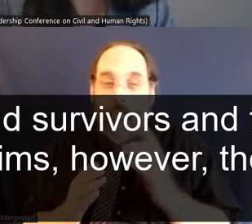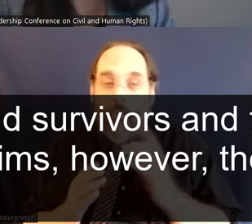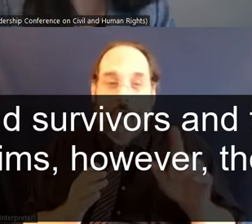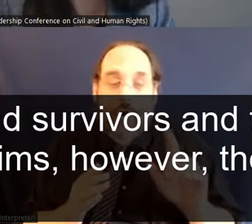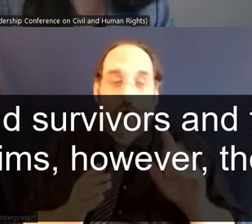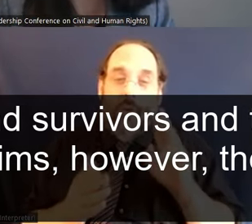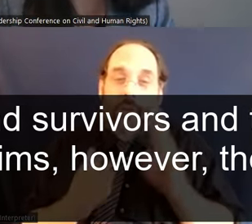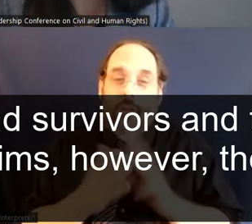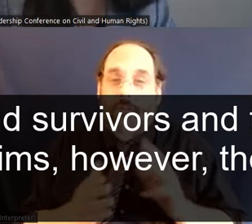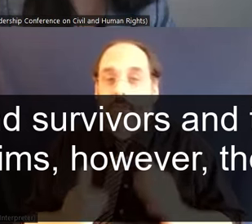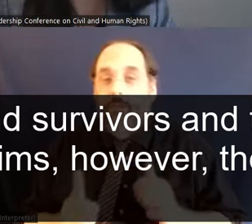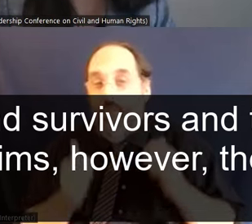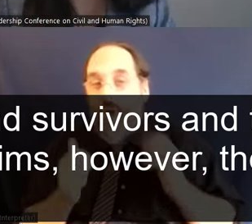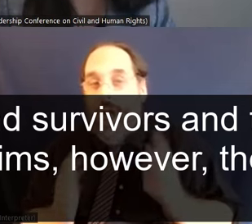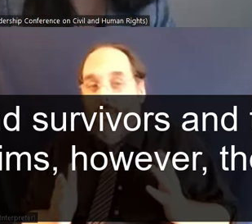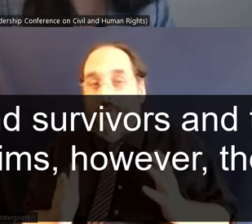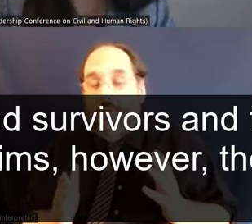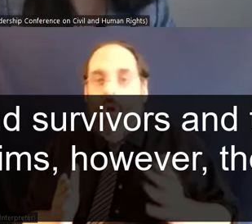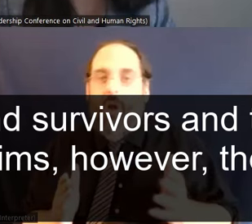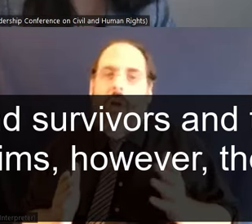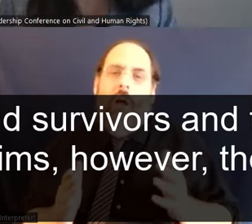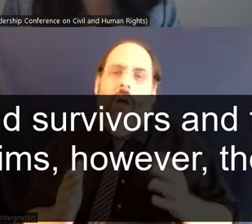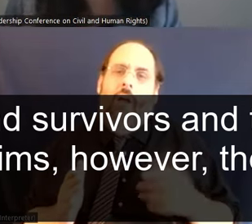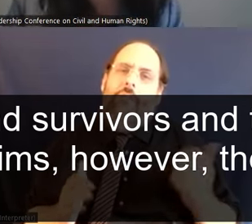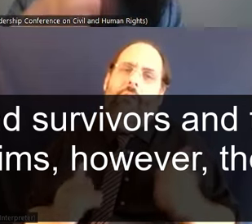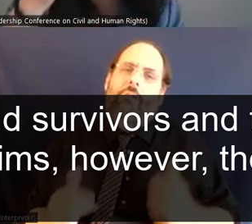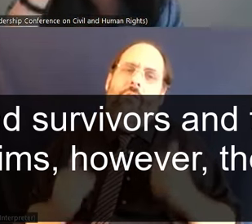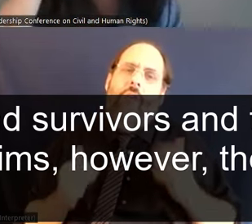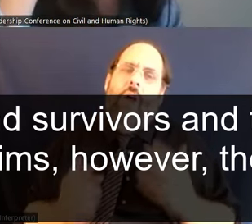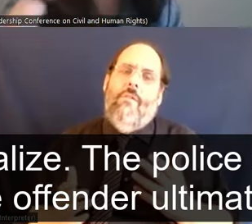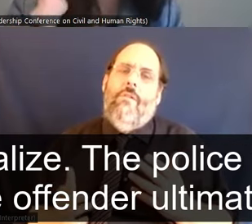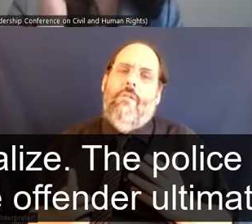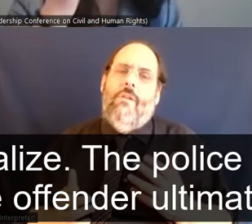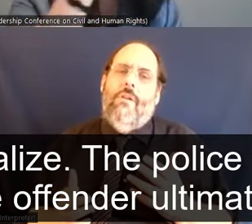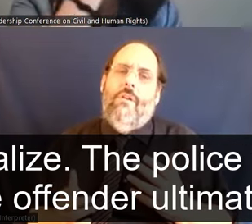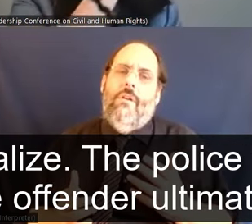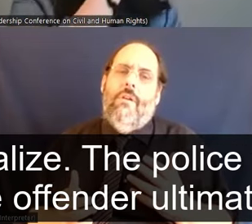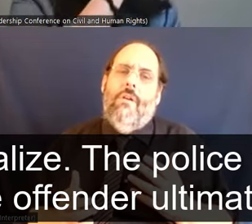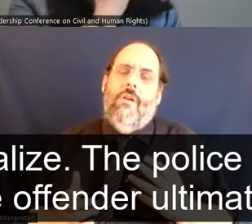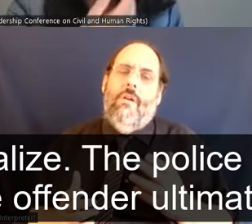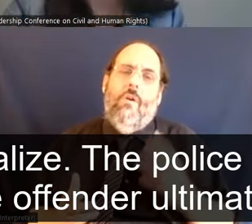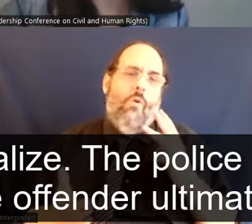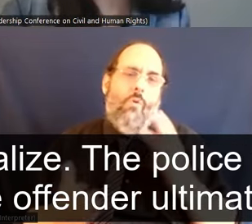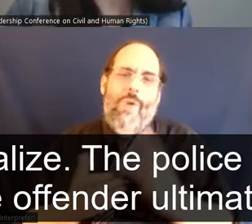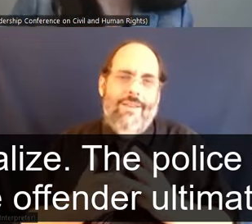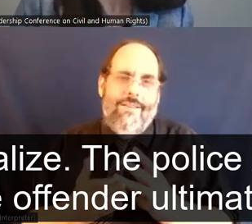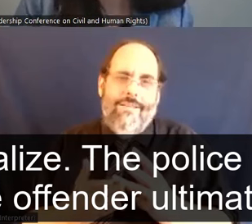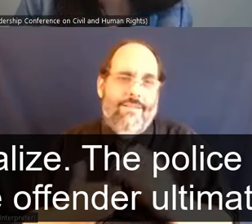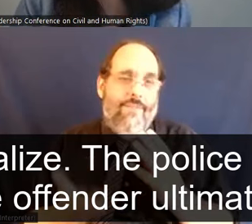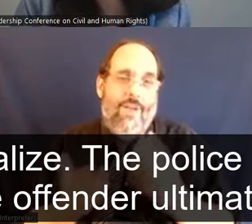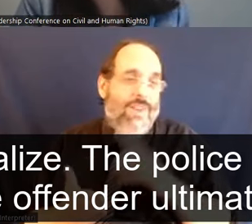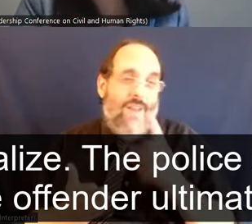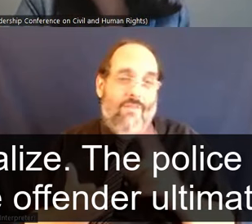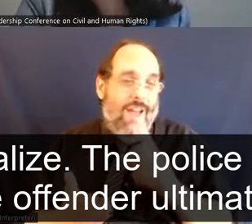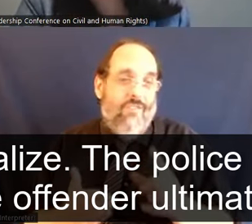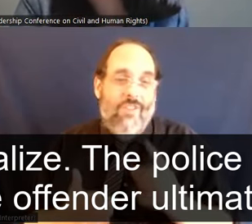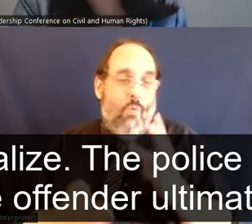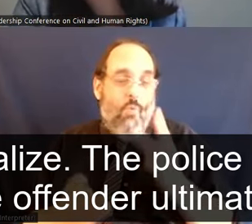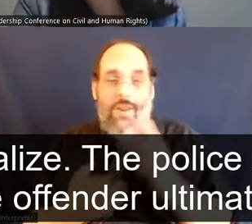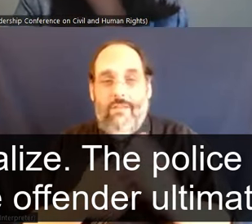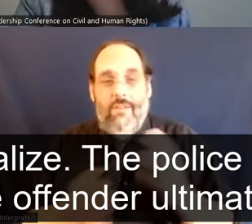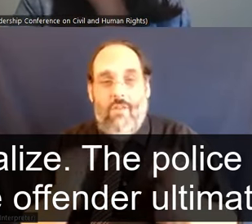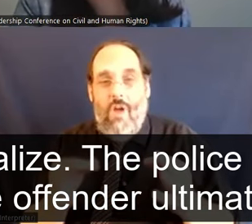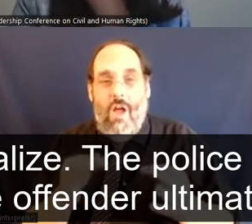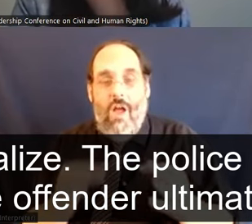witnesses. For most victims, however, a role as witness may never materialize. The police may fail to